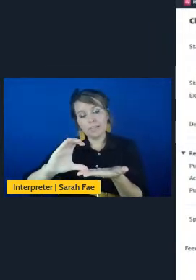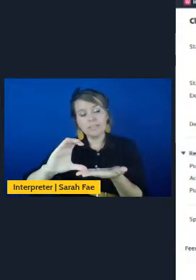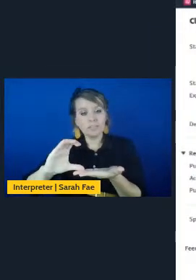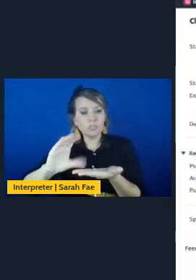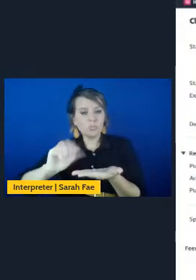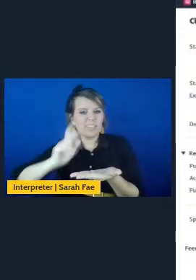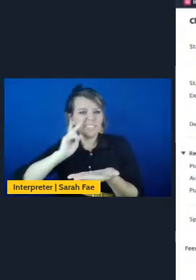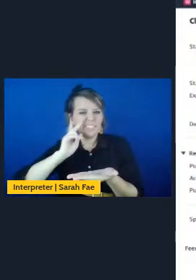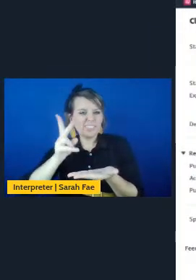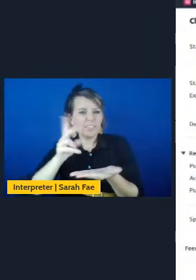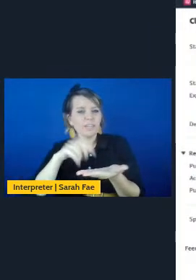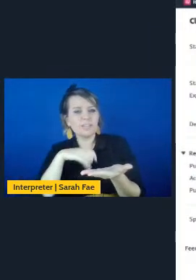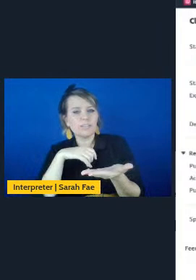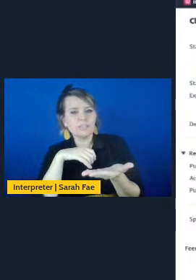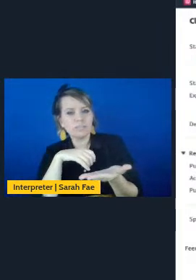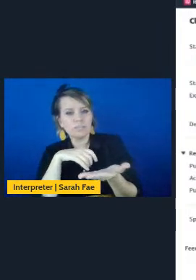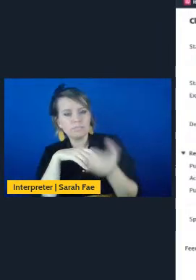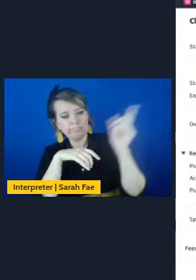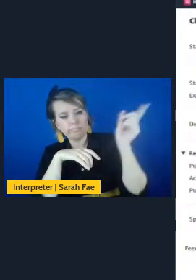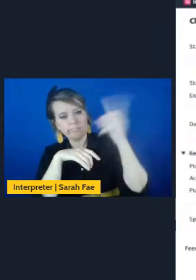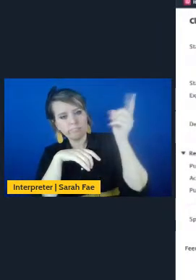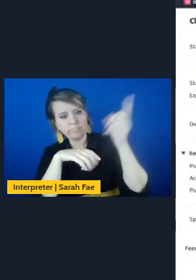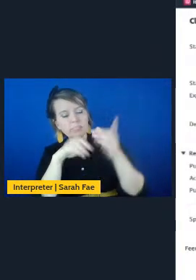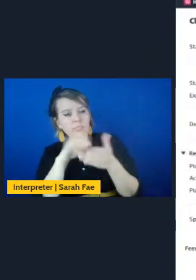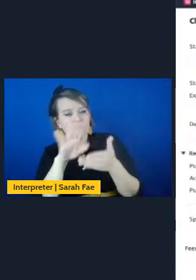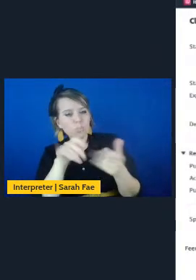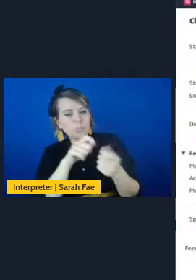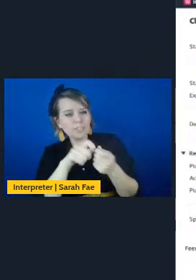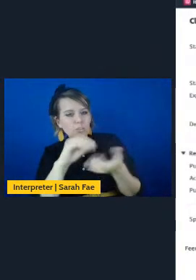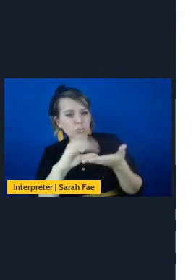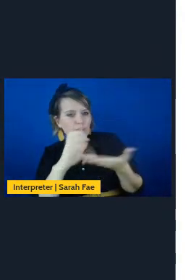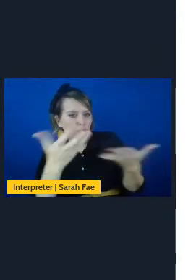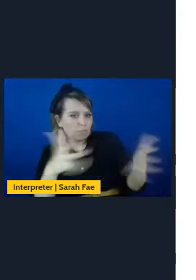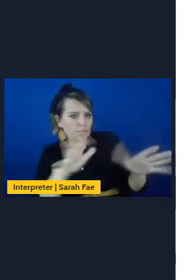output of that particular stack that you have deployed.